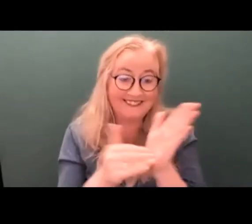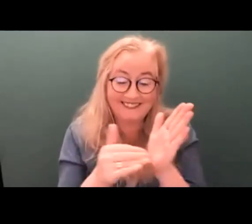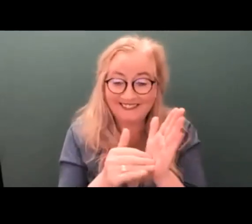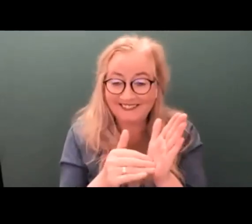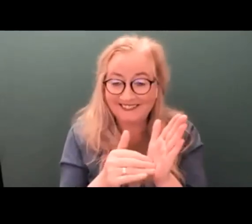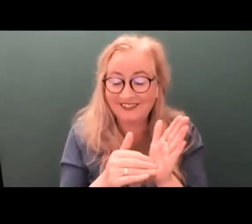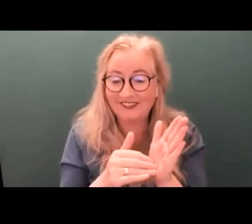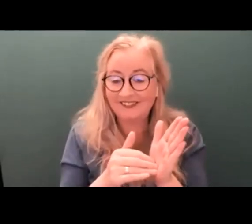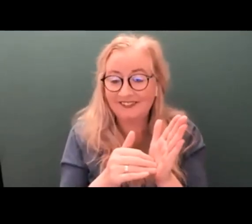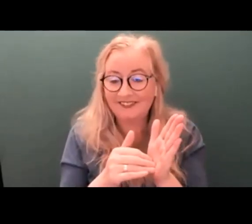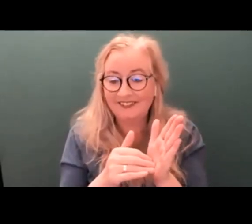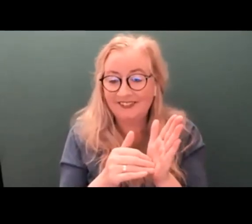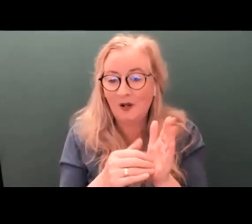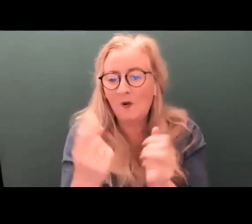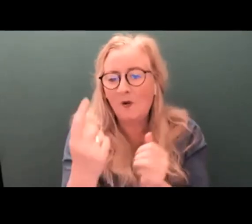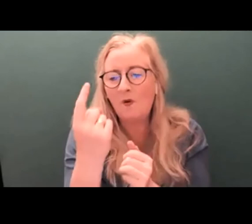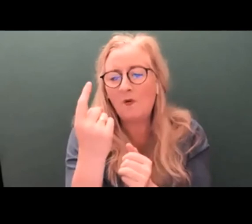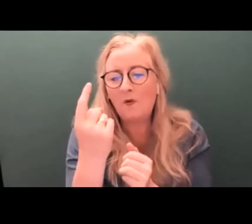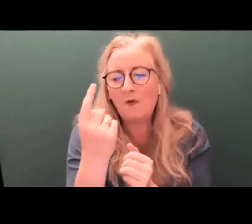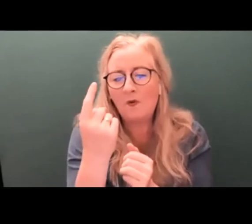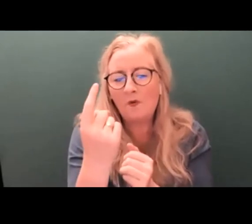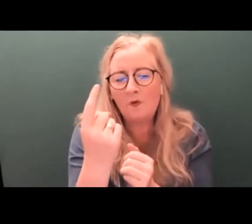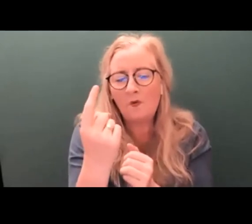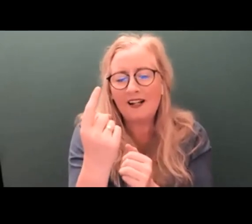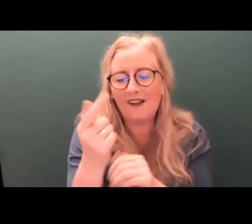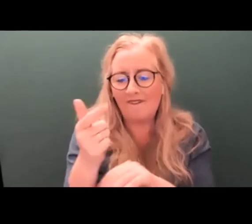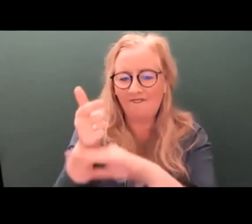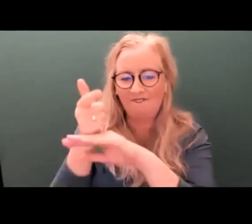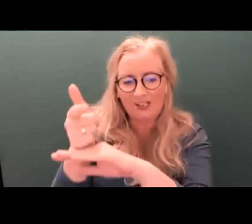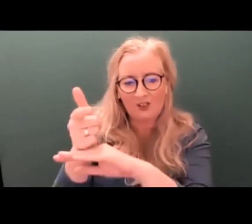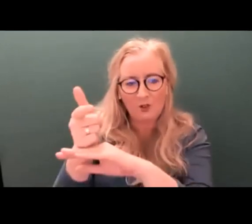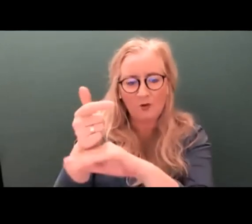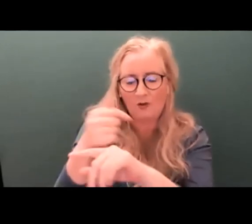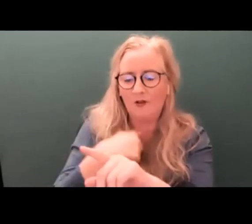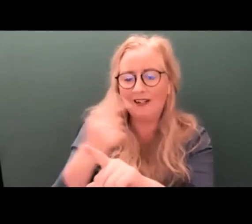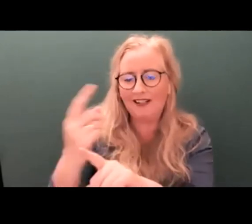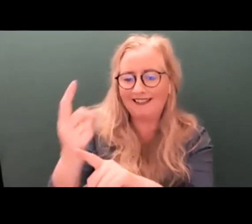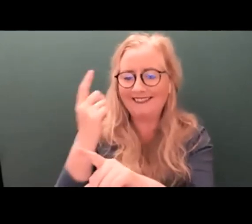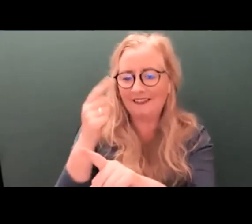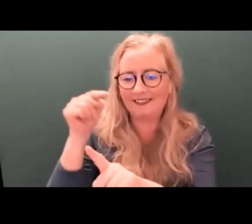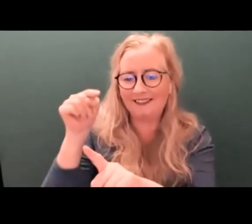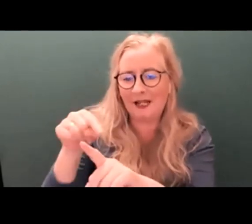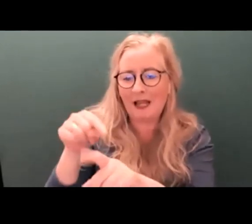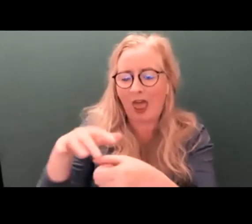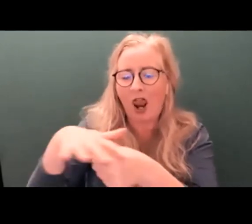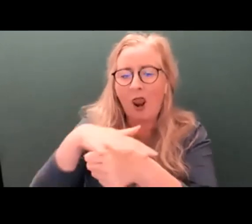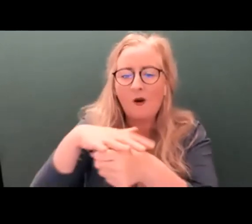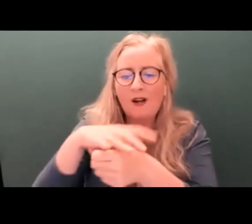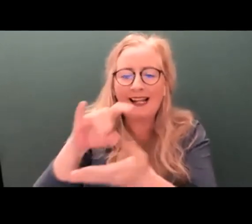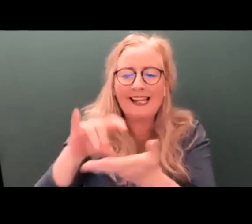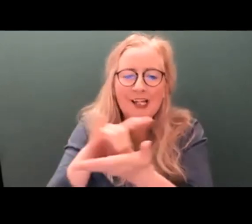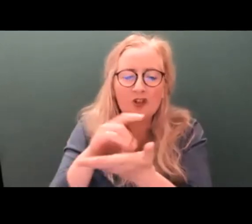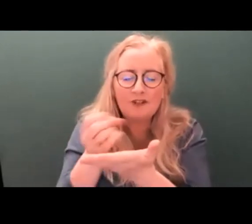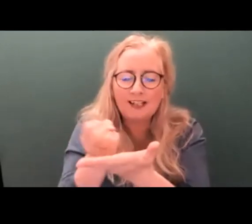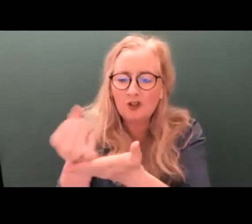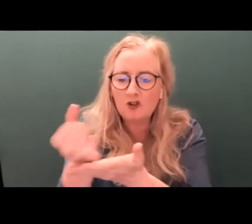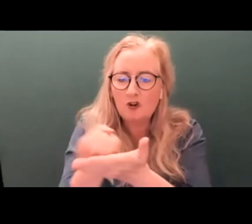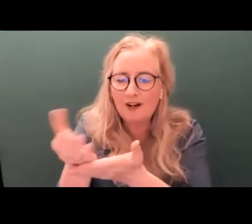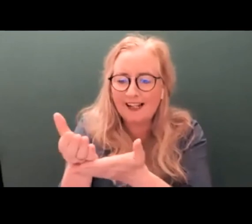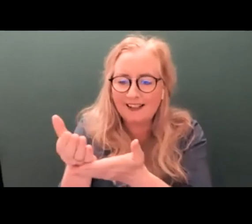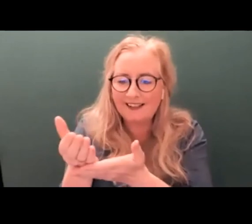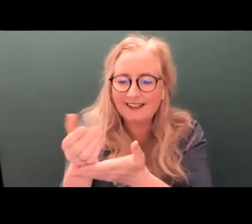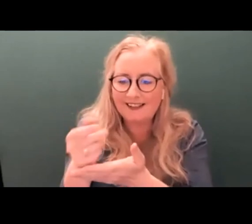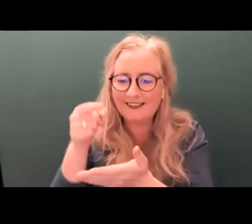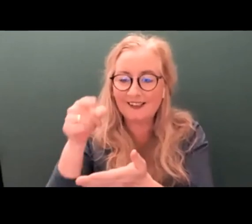one of the one of the videos that we did was about a local history story surrounding something